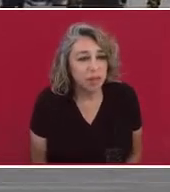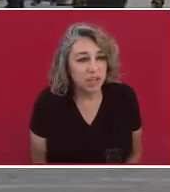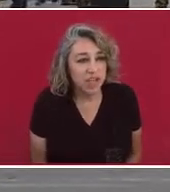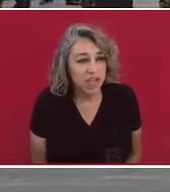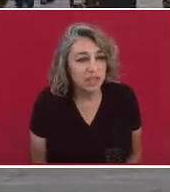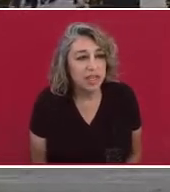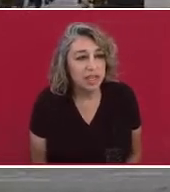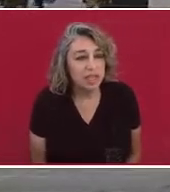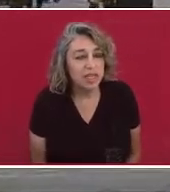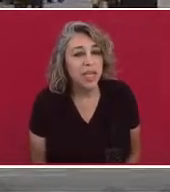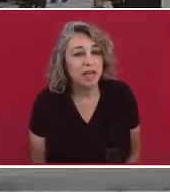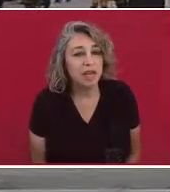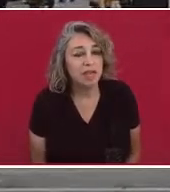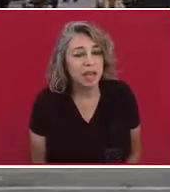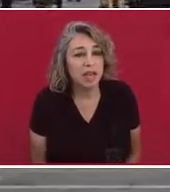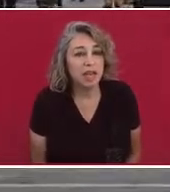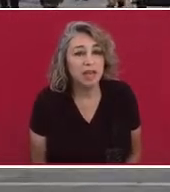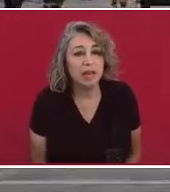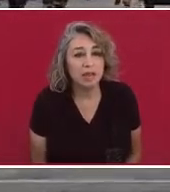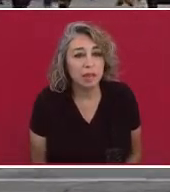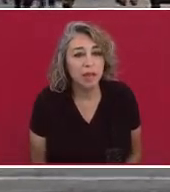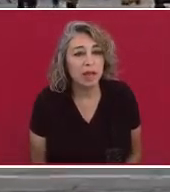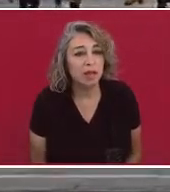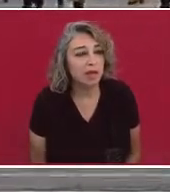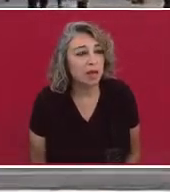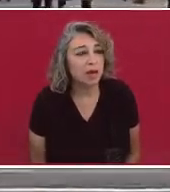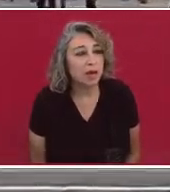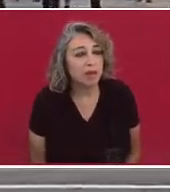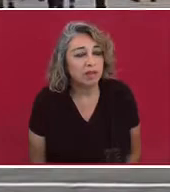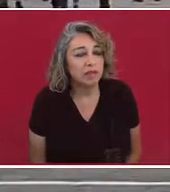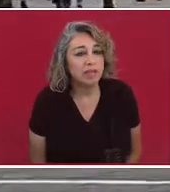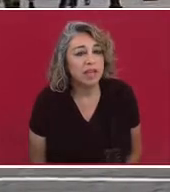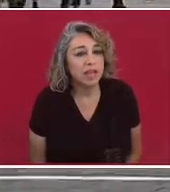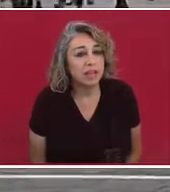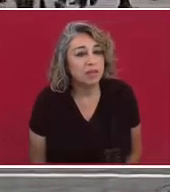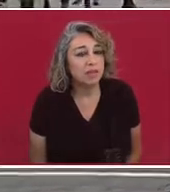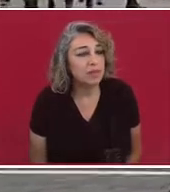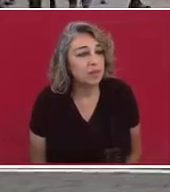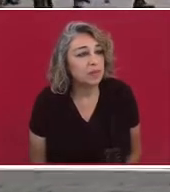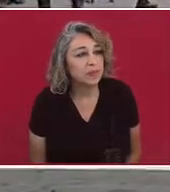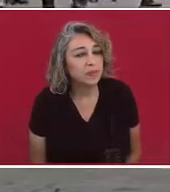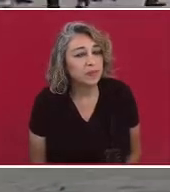that they were chanting the day of the yell and the bell on the 15th.